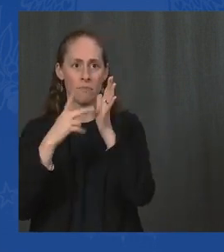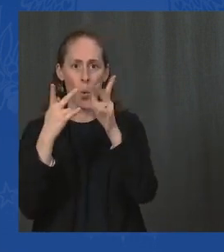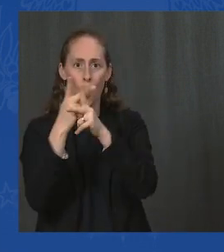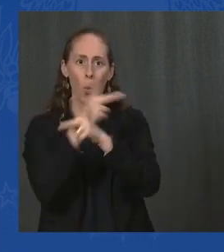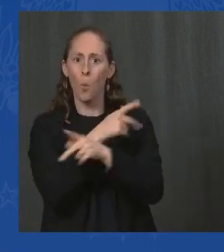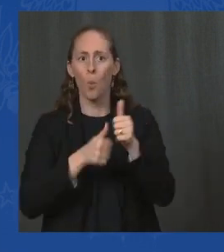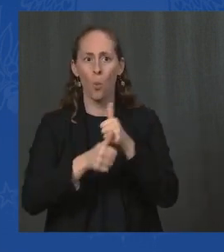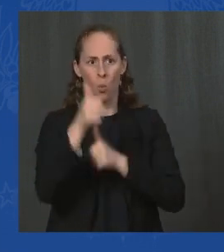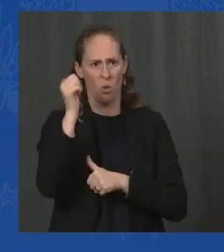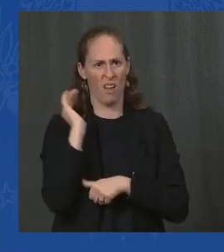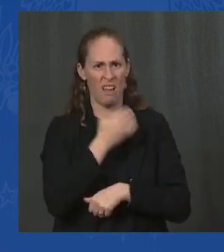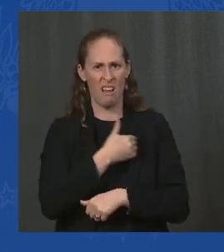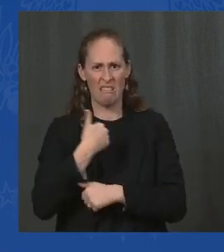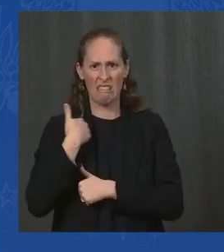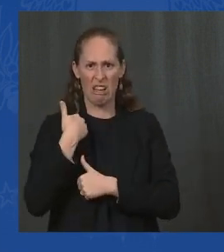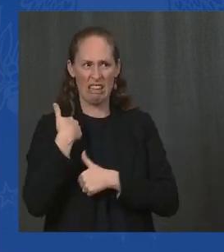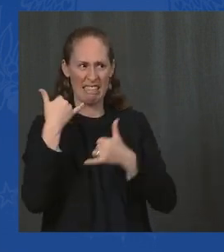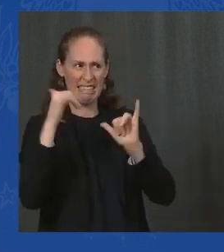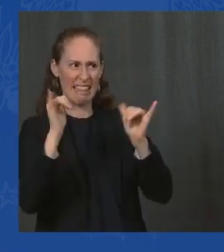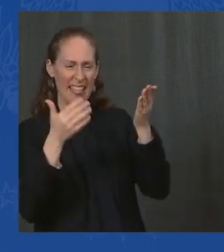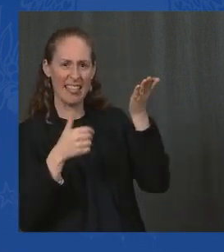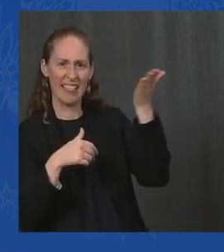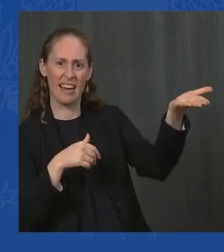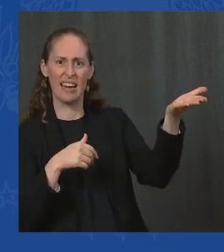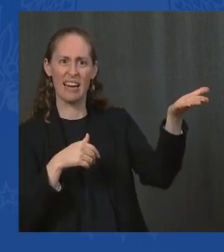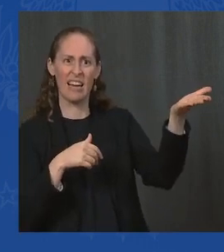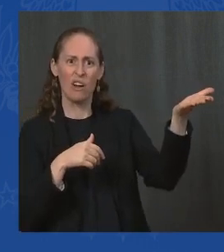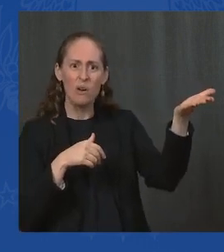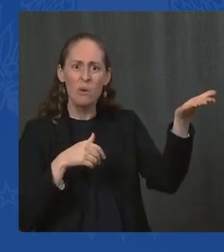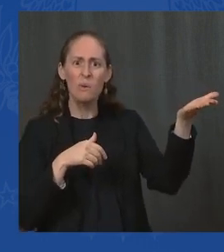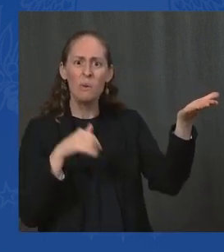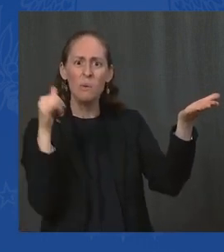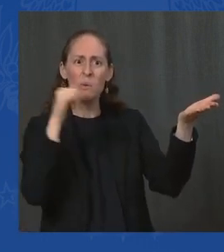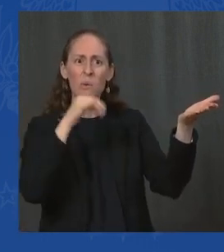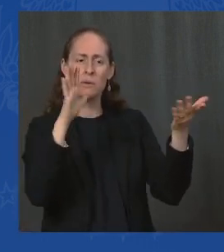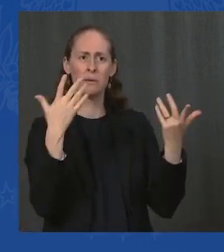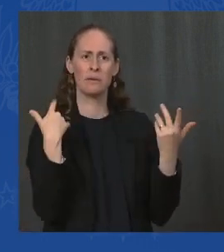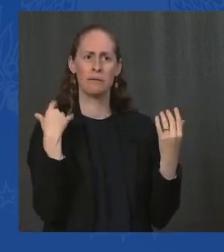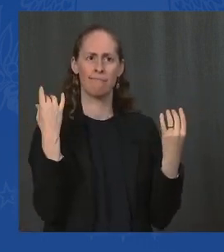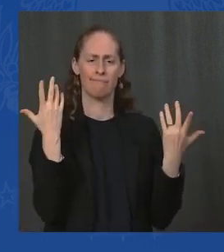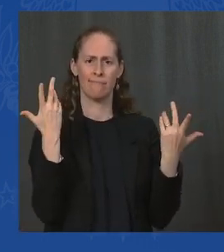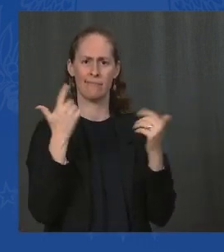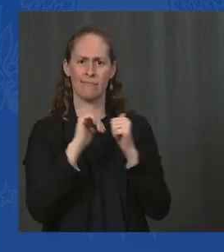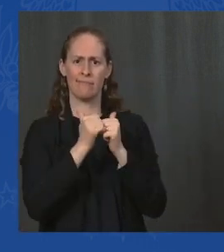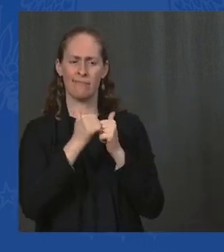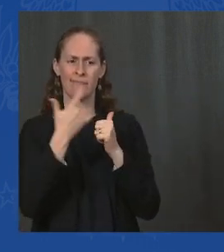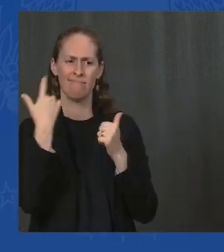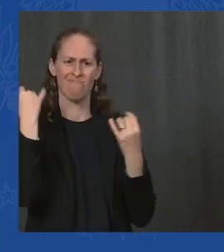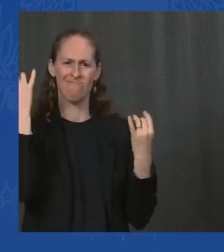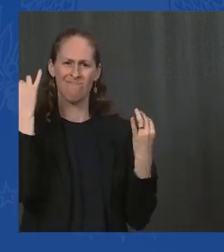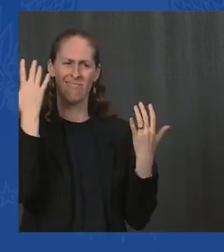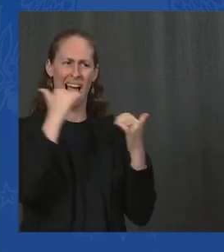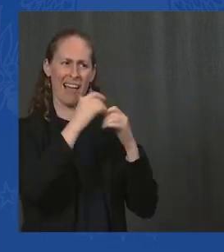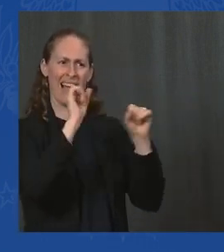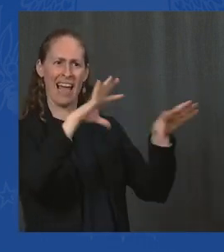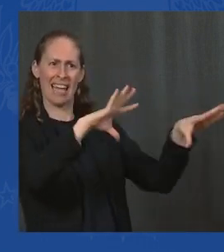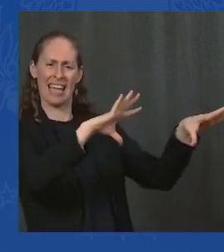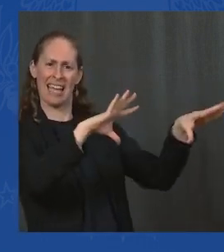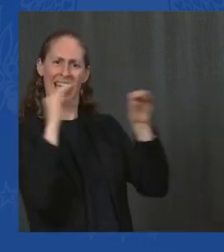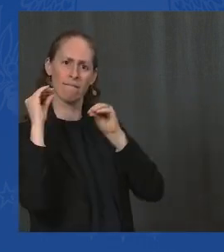result, to safely extract American citizens before August 31st, as well as embassy